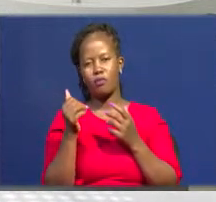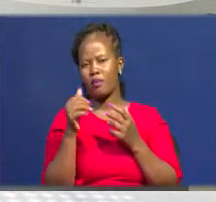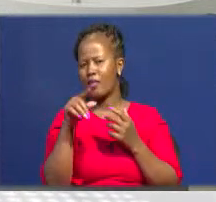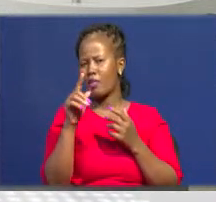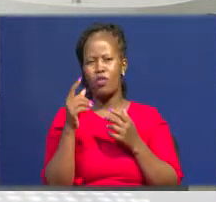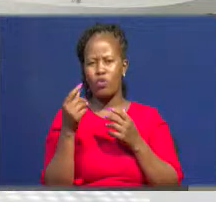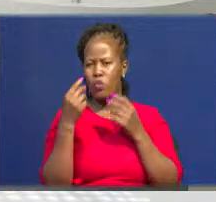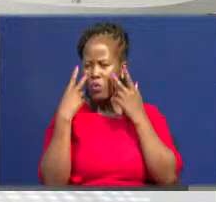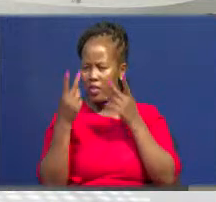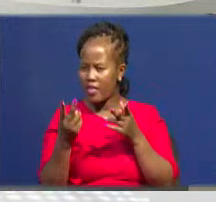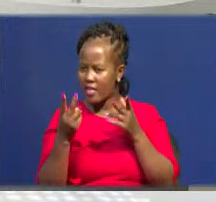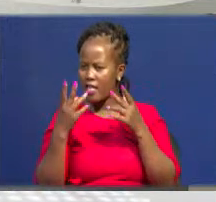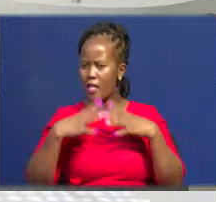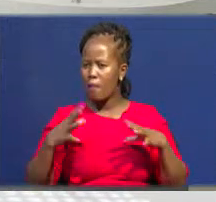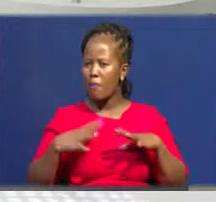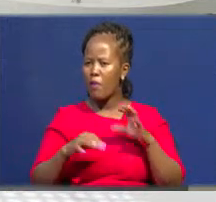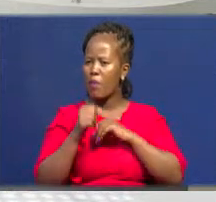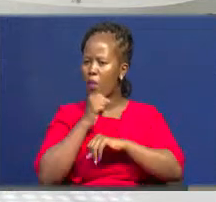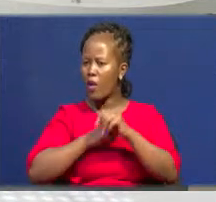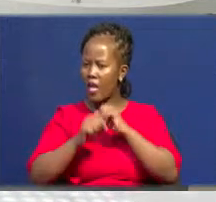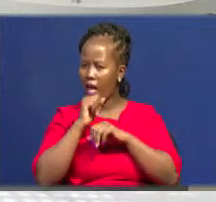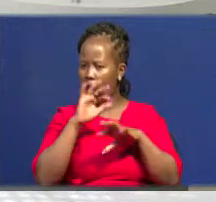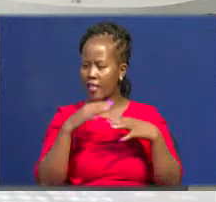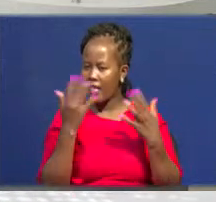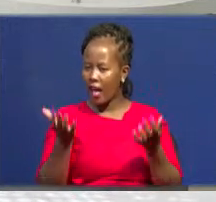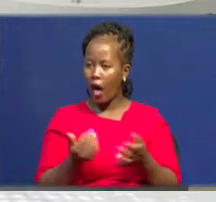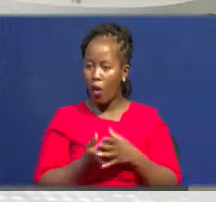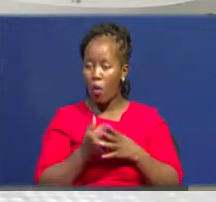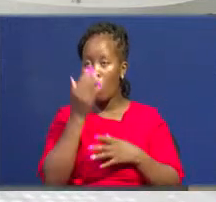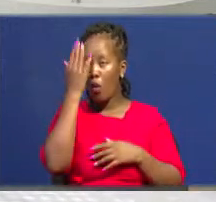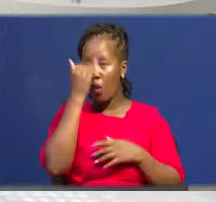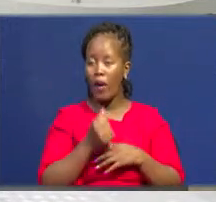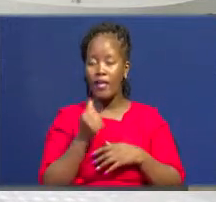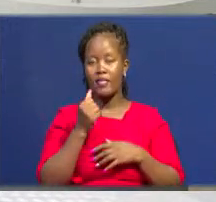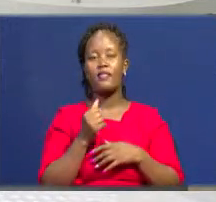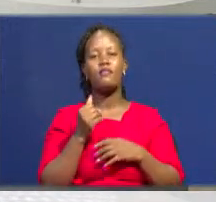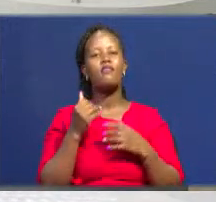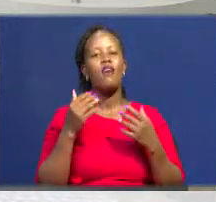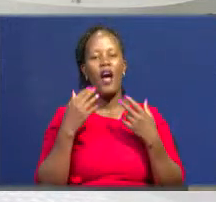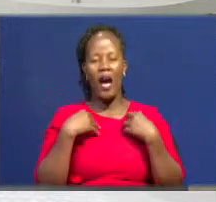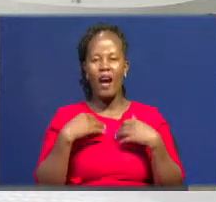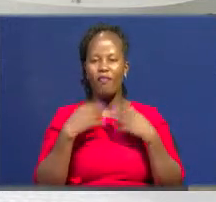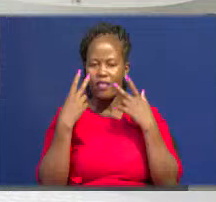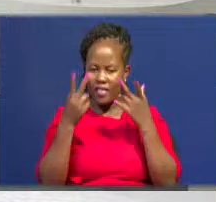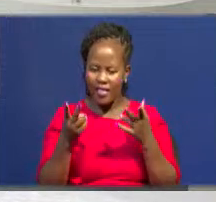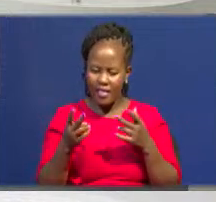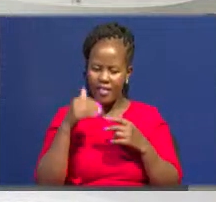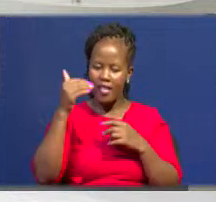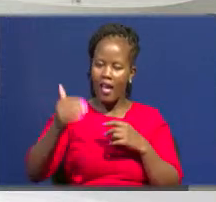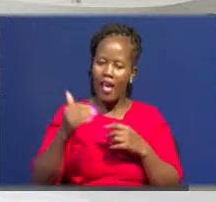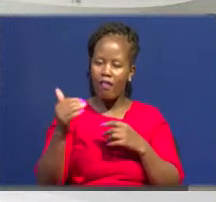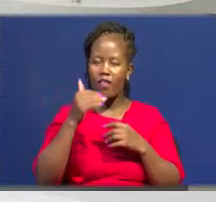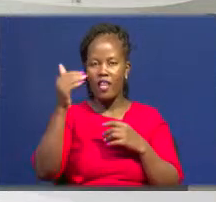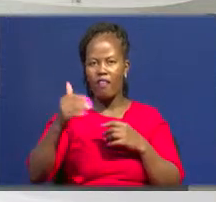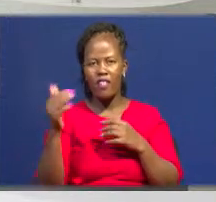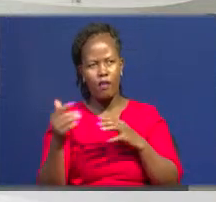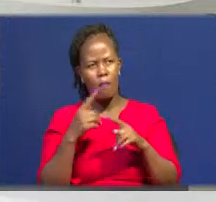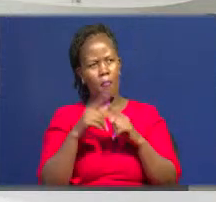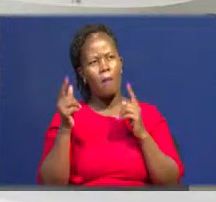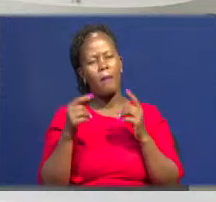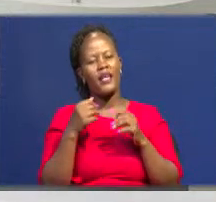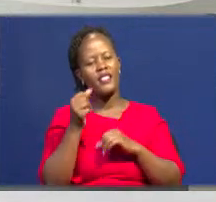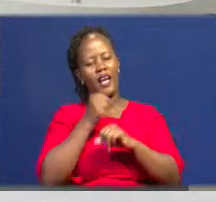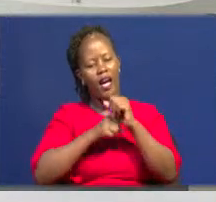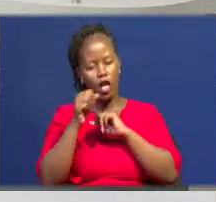the locals react to that? Because they say the beach is, they've been there every day, but how do they react to seeing somebody come